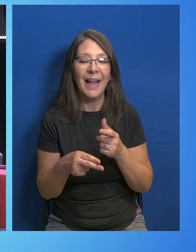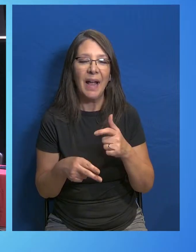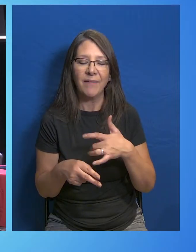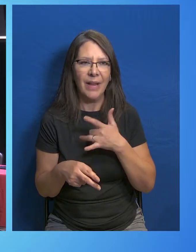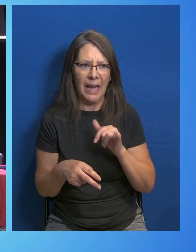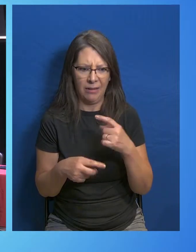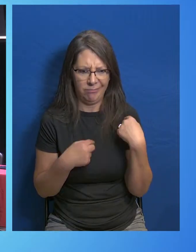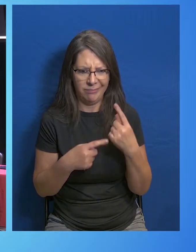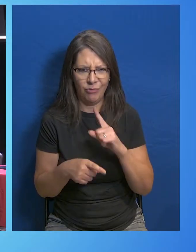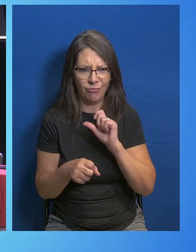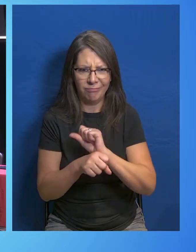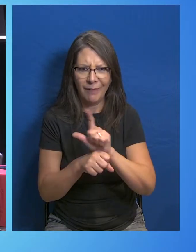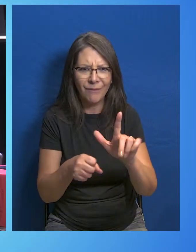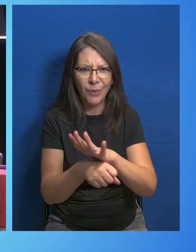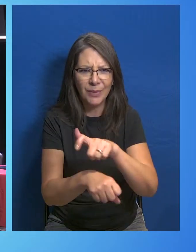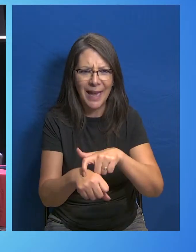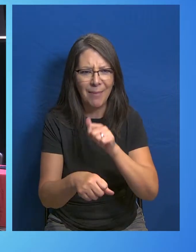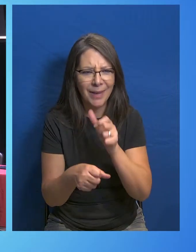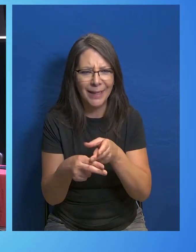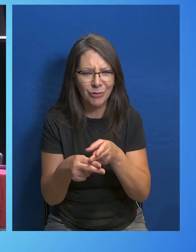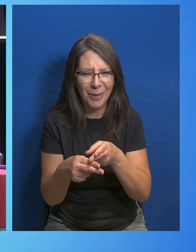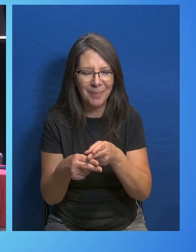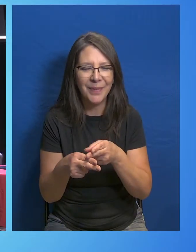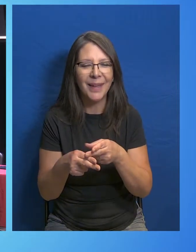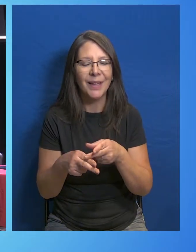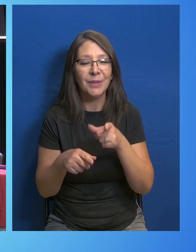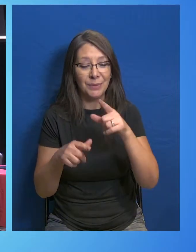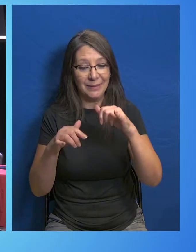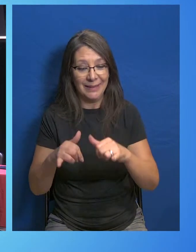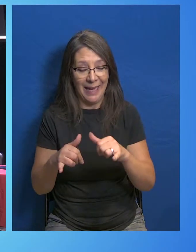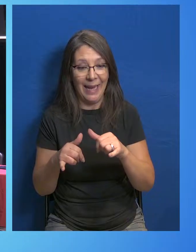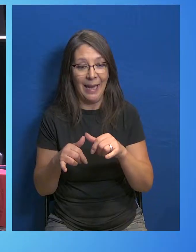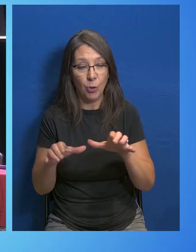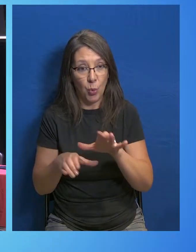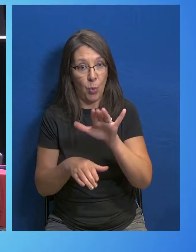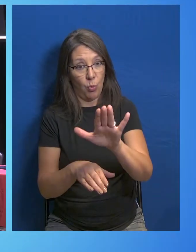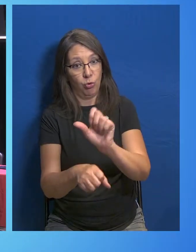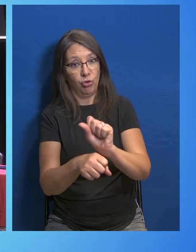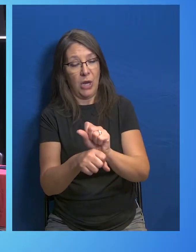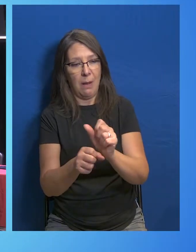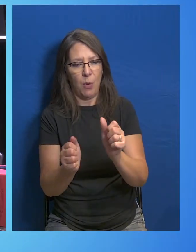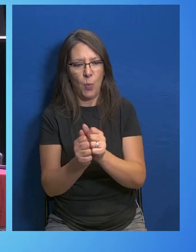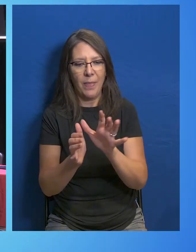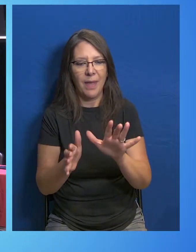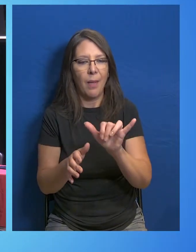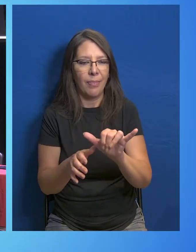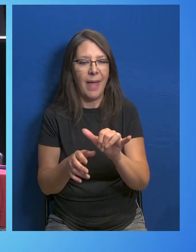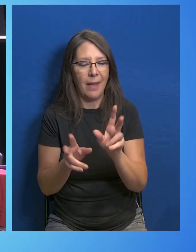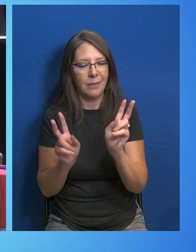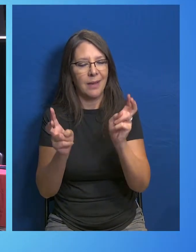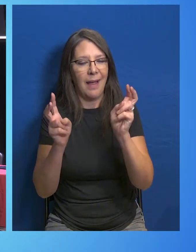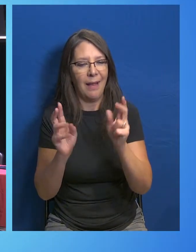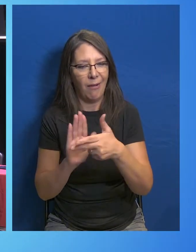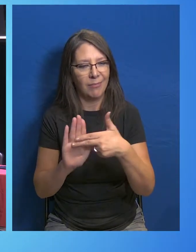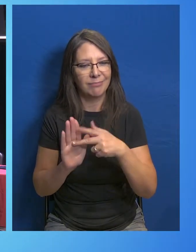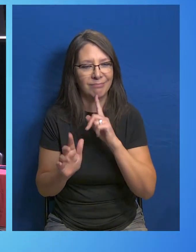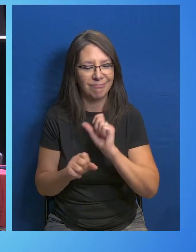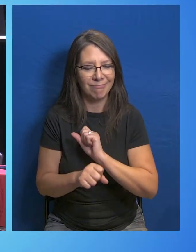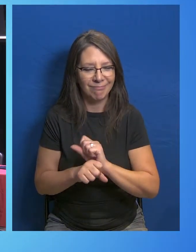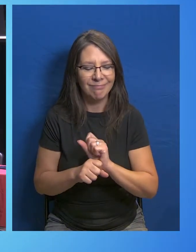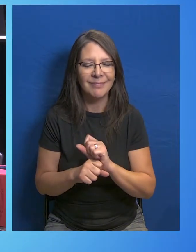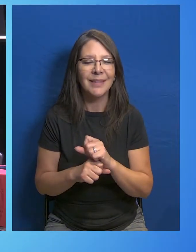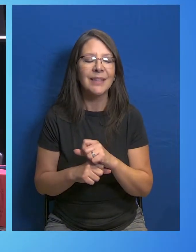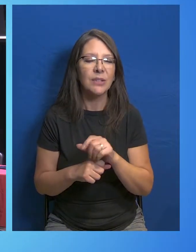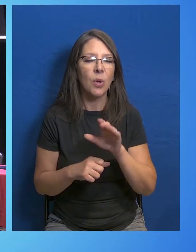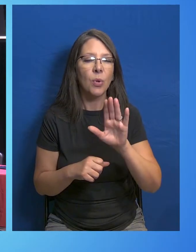full-time with us doing this without that title for a little while now, and I know that your